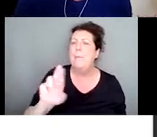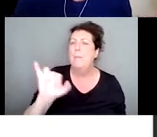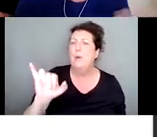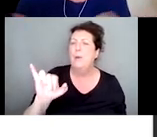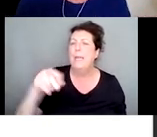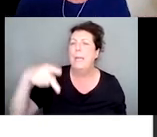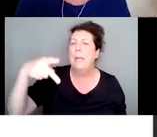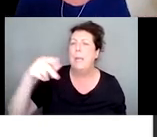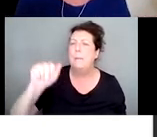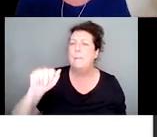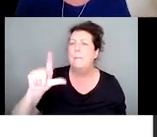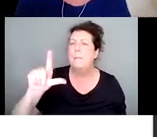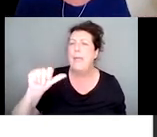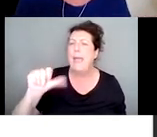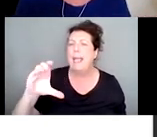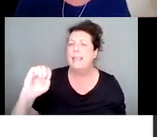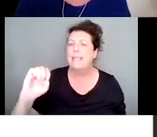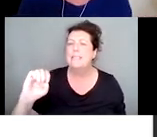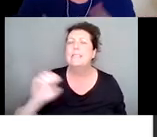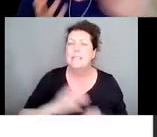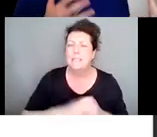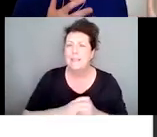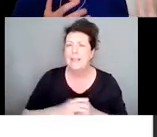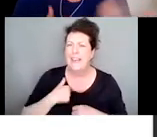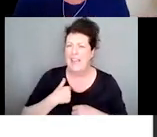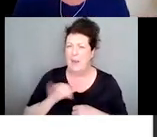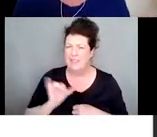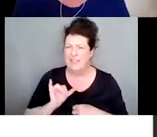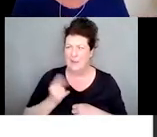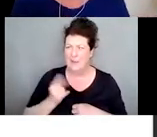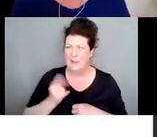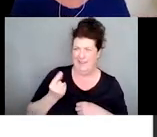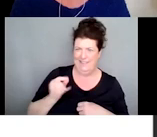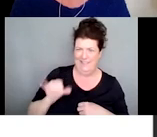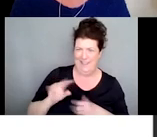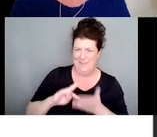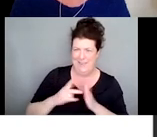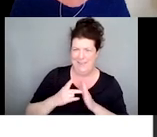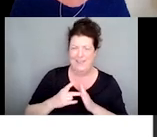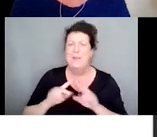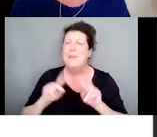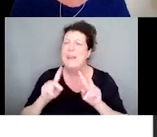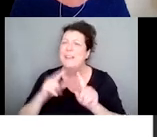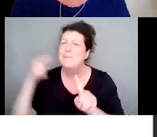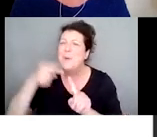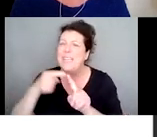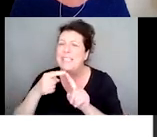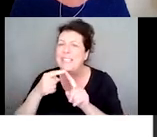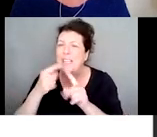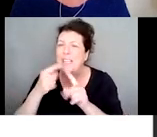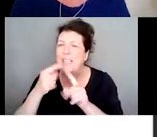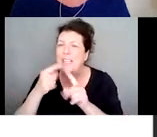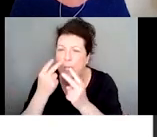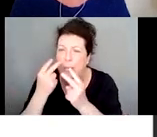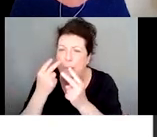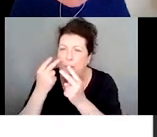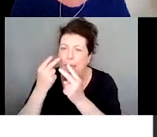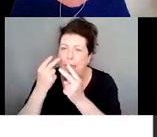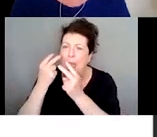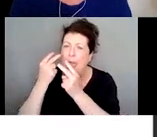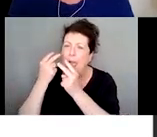it's, it's, it, you know, the look back, the, the, um, the,